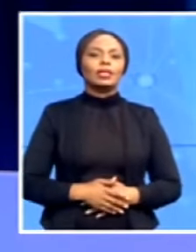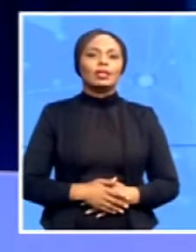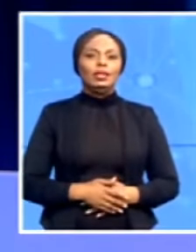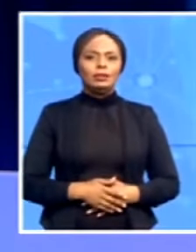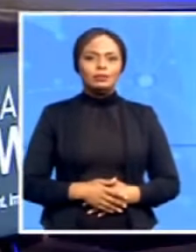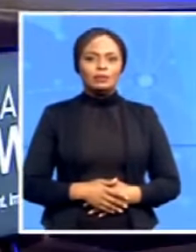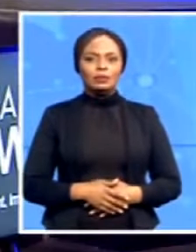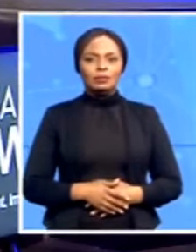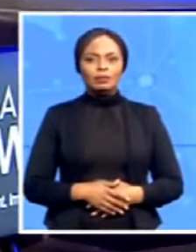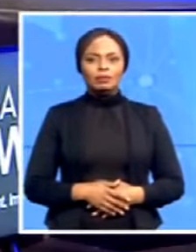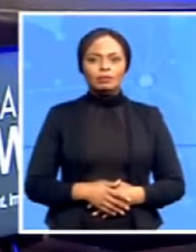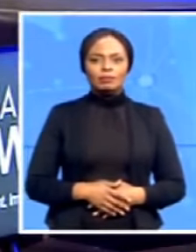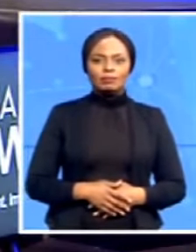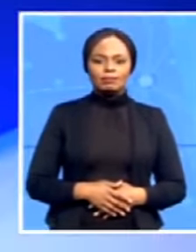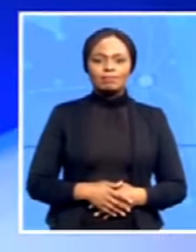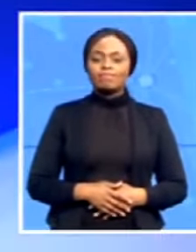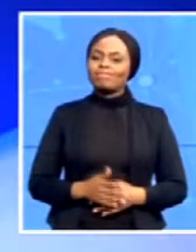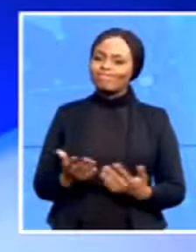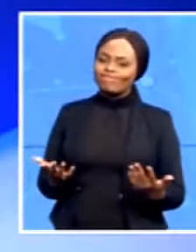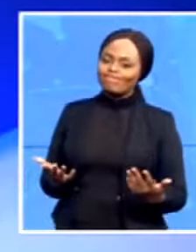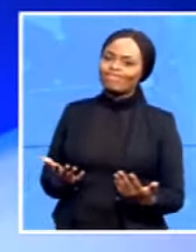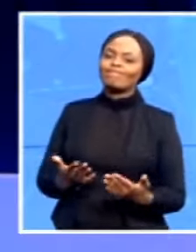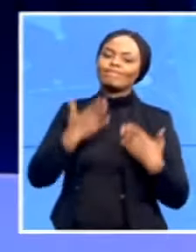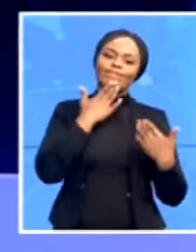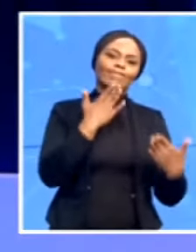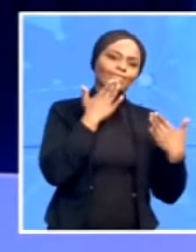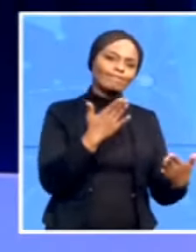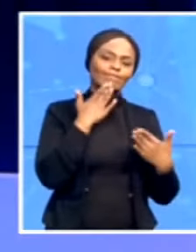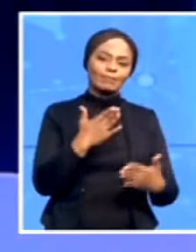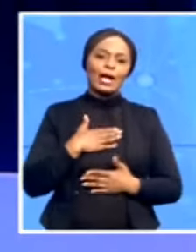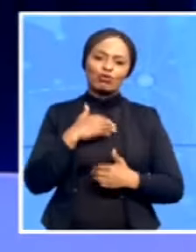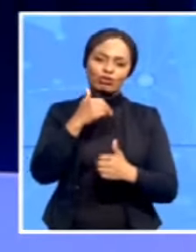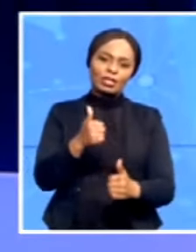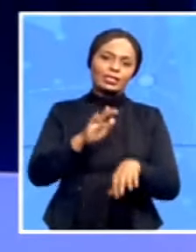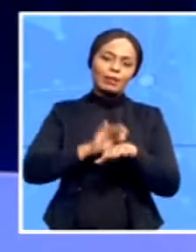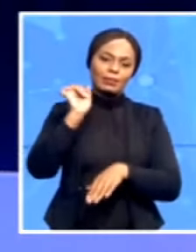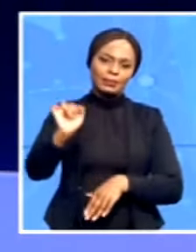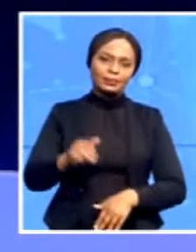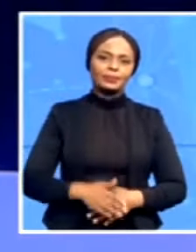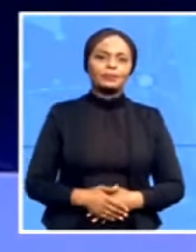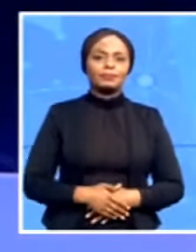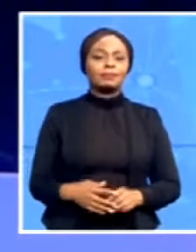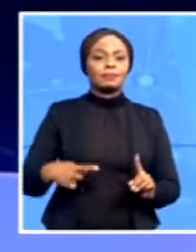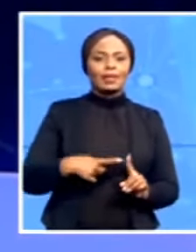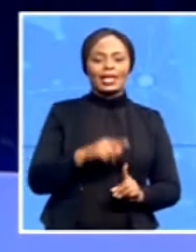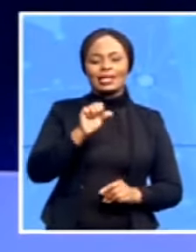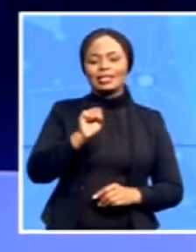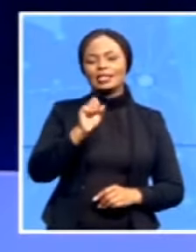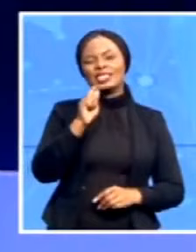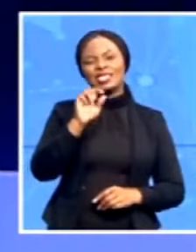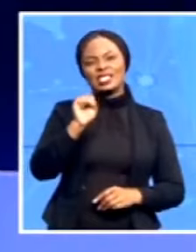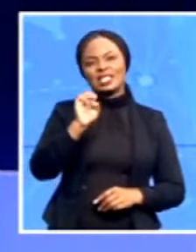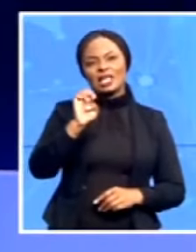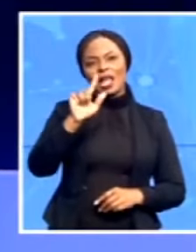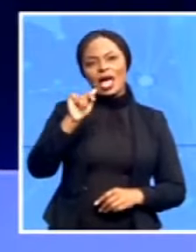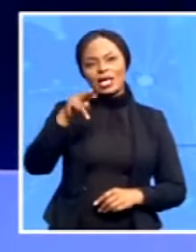instructive, always helpful. Appreciate your time. Thank you very much. All right, Tselane, there is political analyst, election expert. I don't know if I call